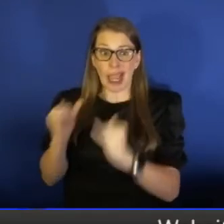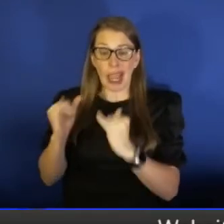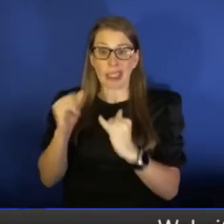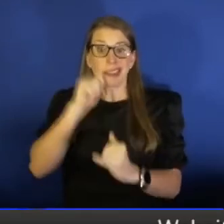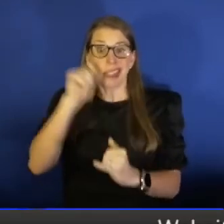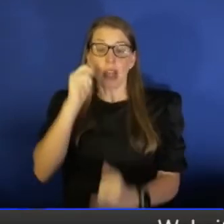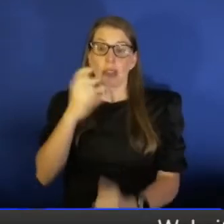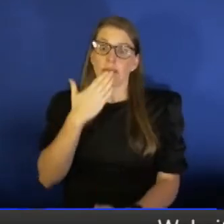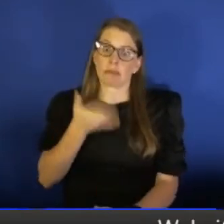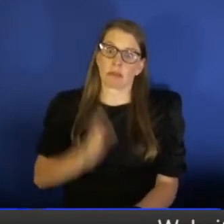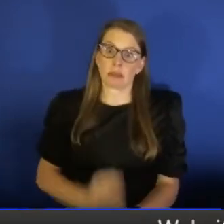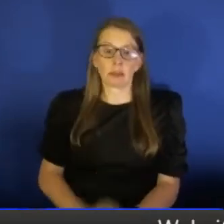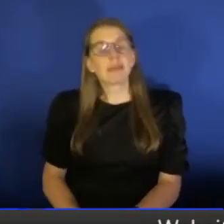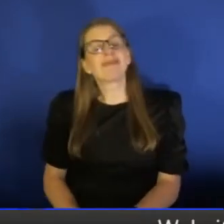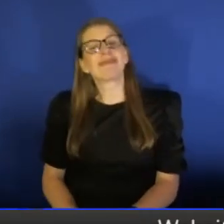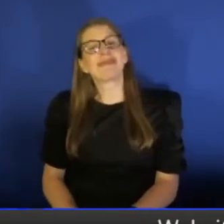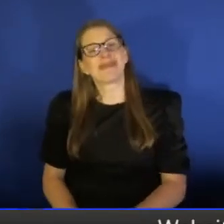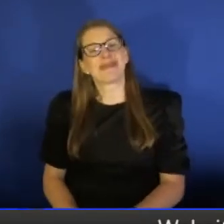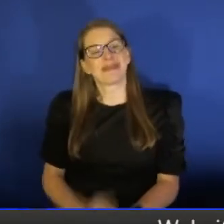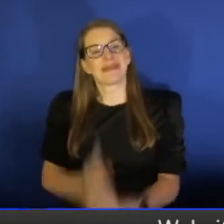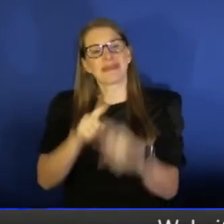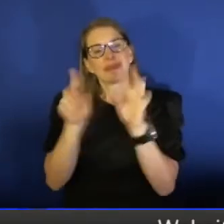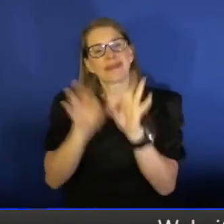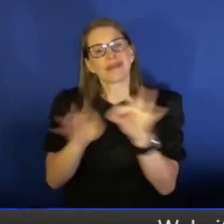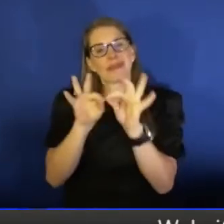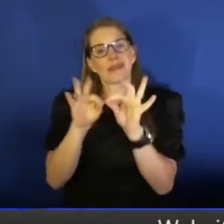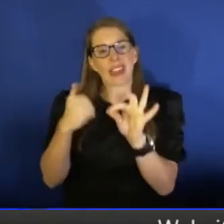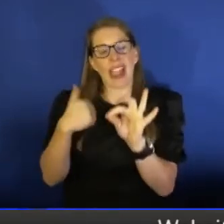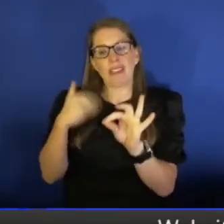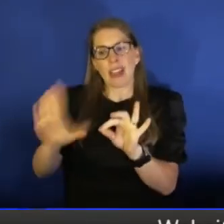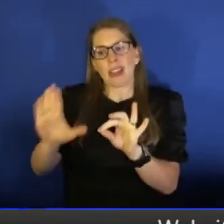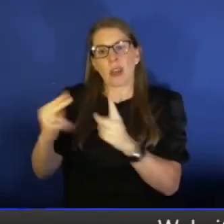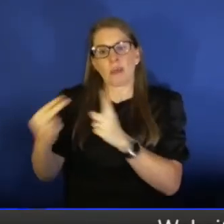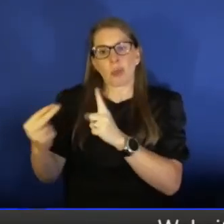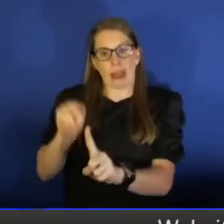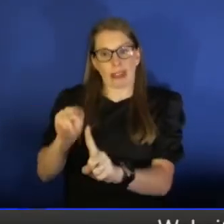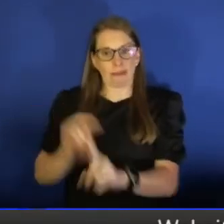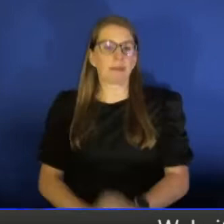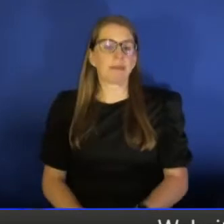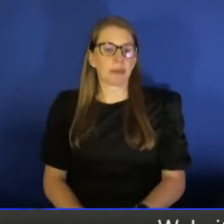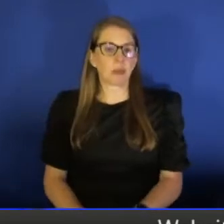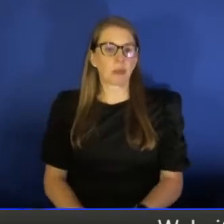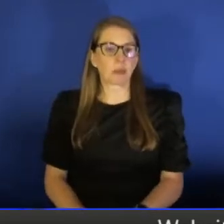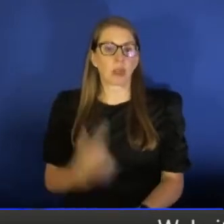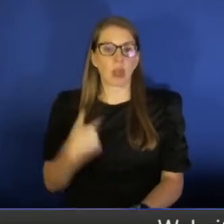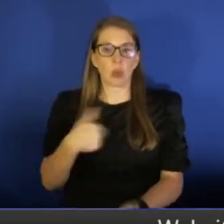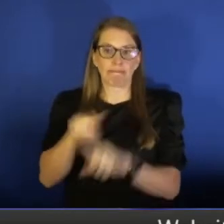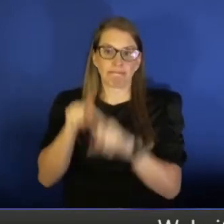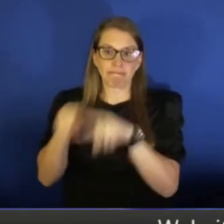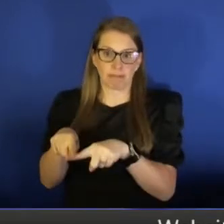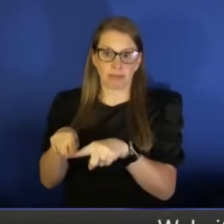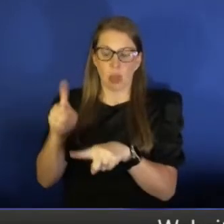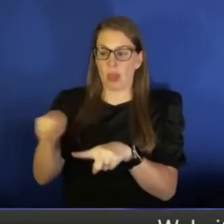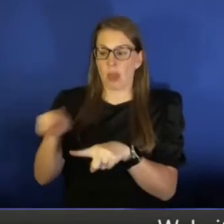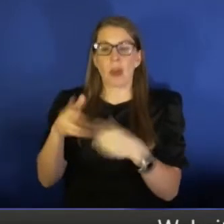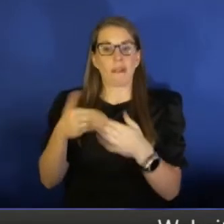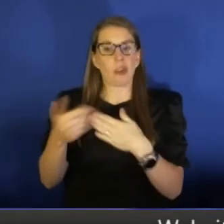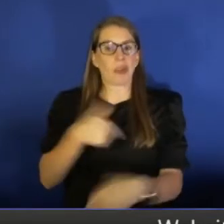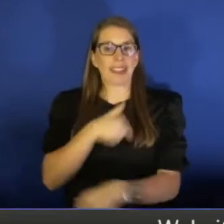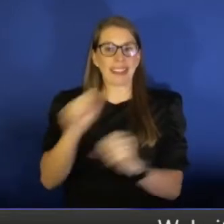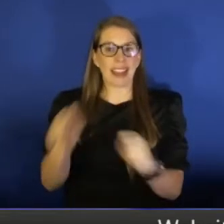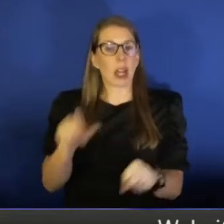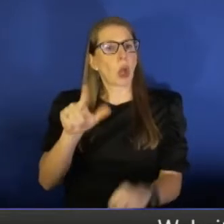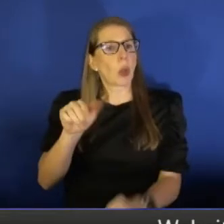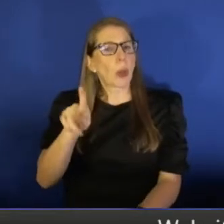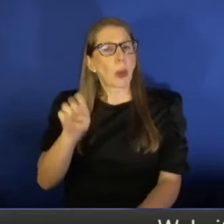anymore. But it's important to have their perspective. And so we lean on them when we can. So, Luke, what's it like when somebody